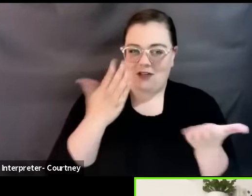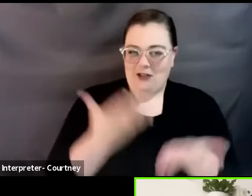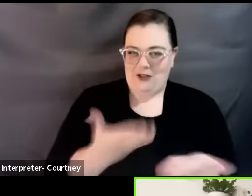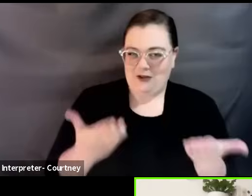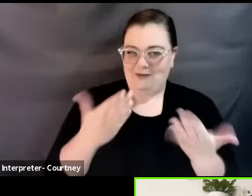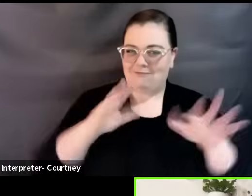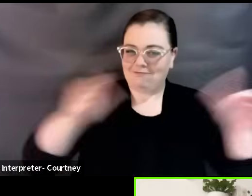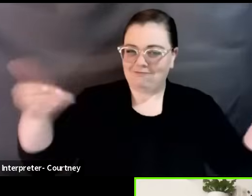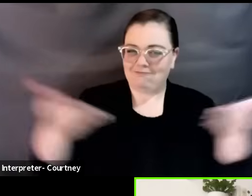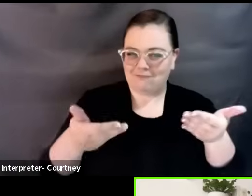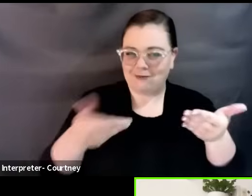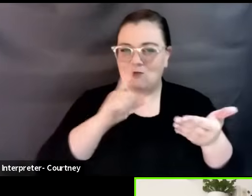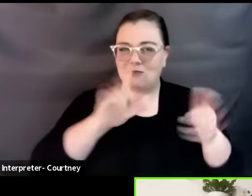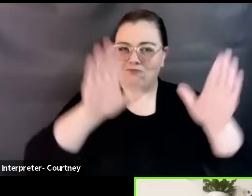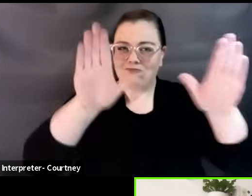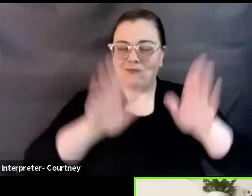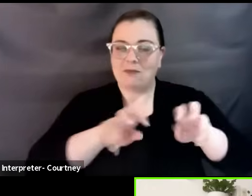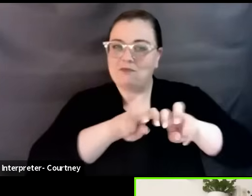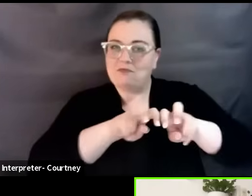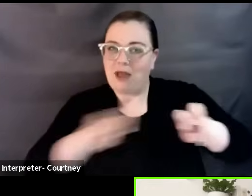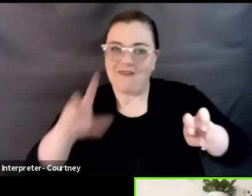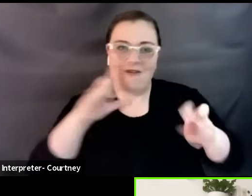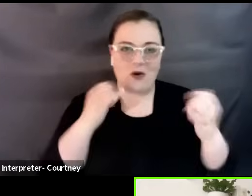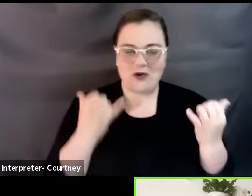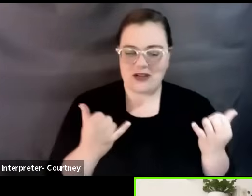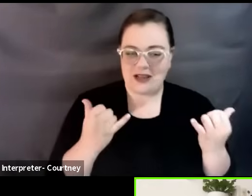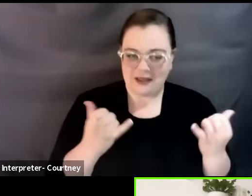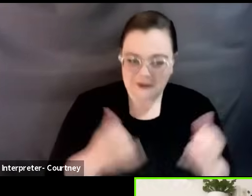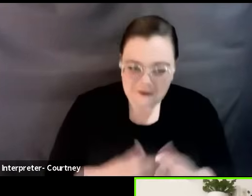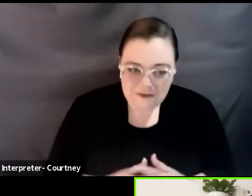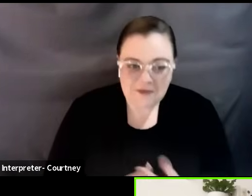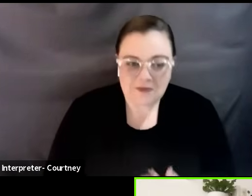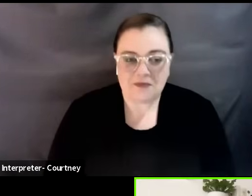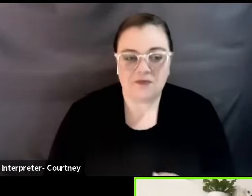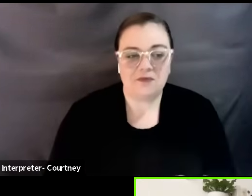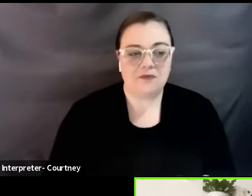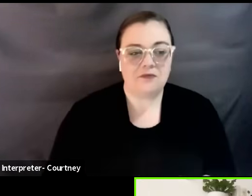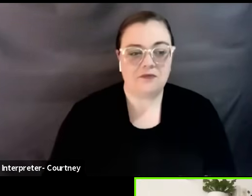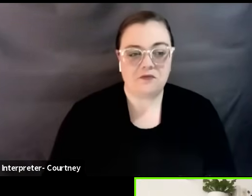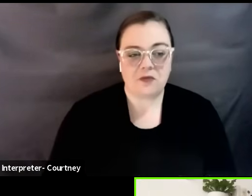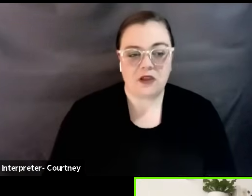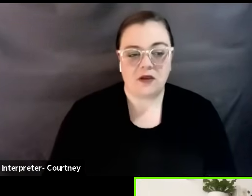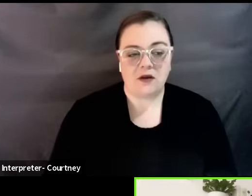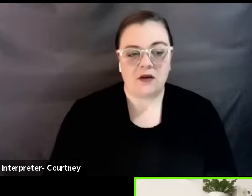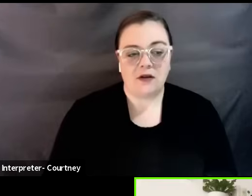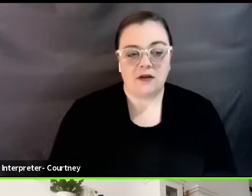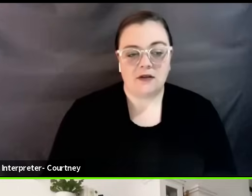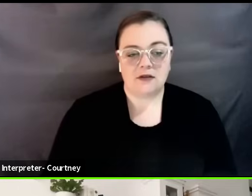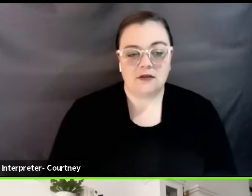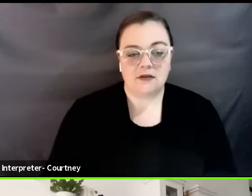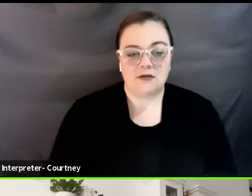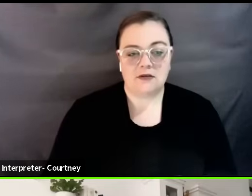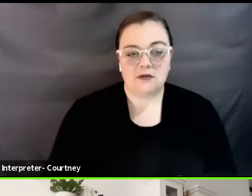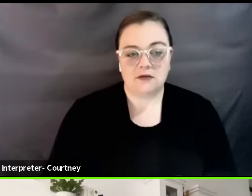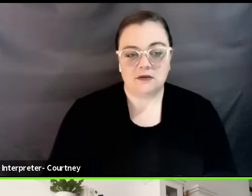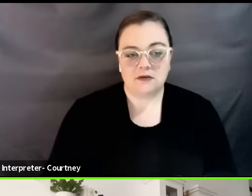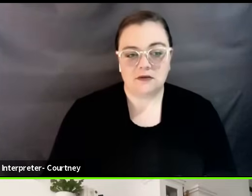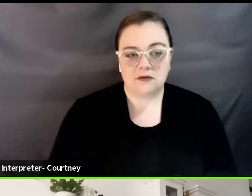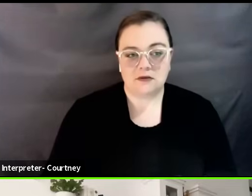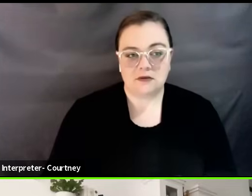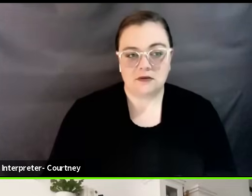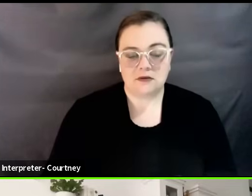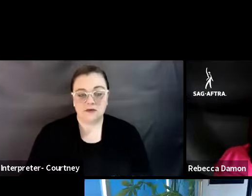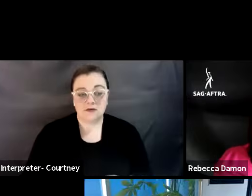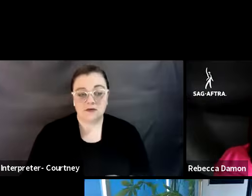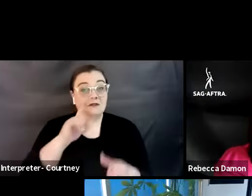esteemed and very incredible guests that we have here today. So first and foremost, we have